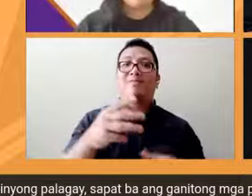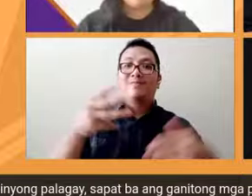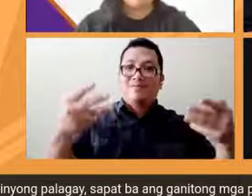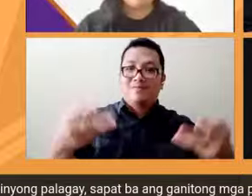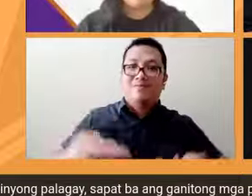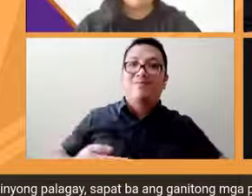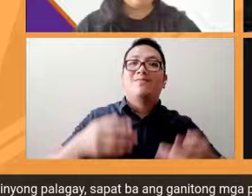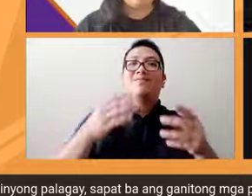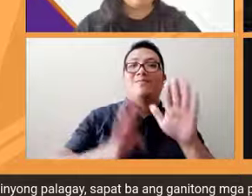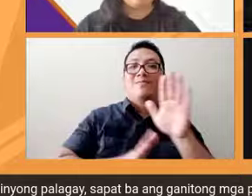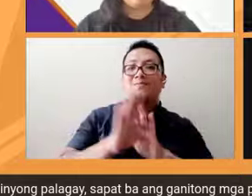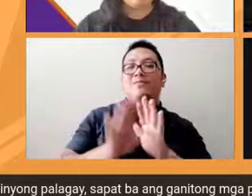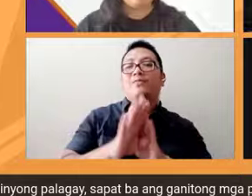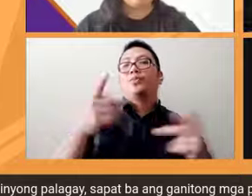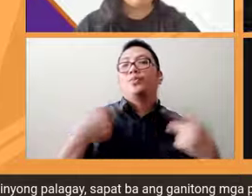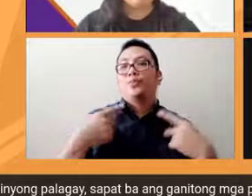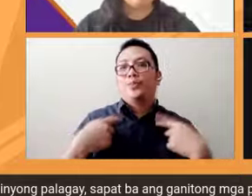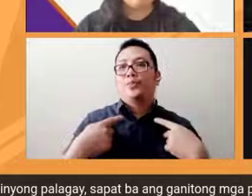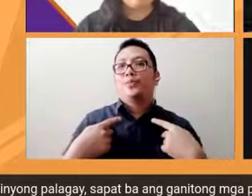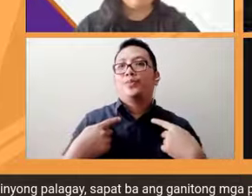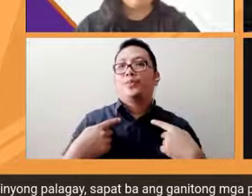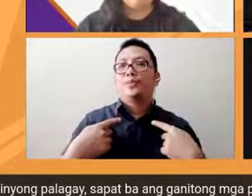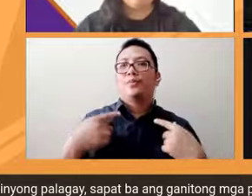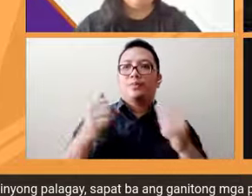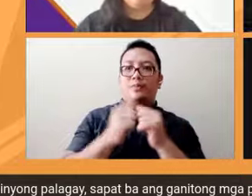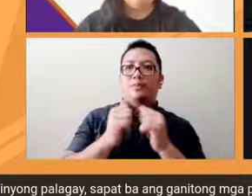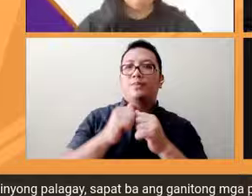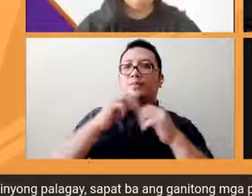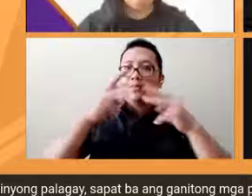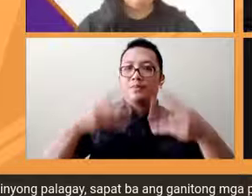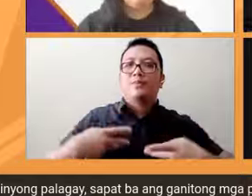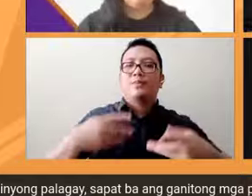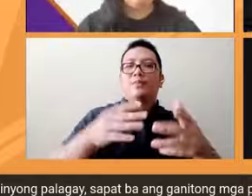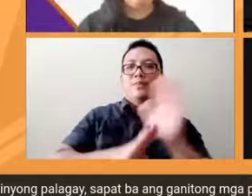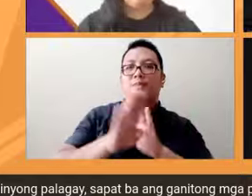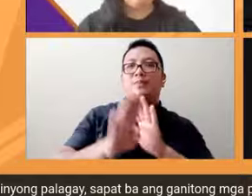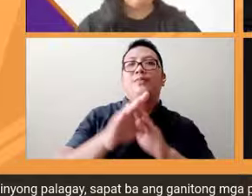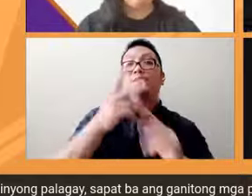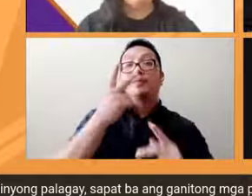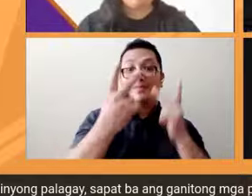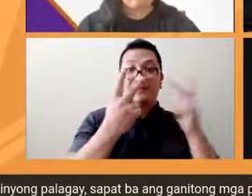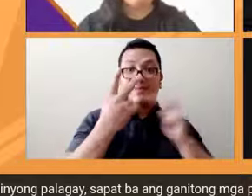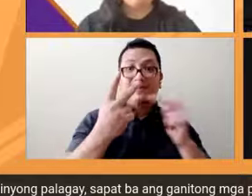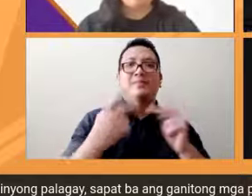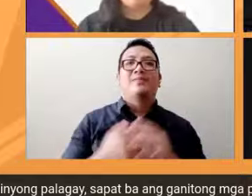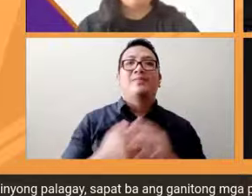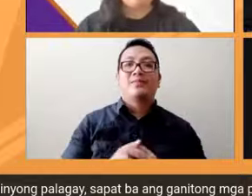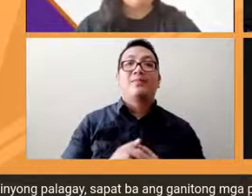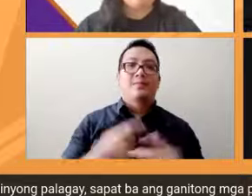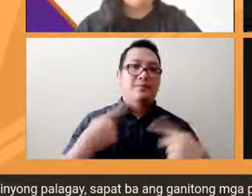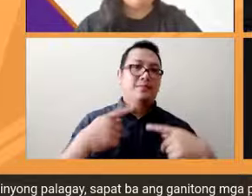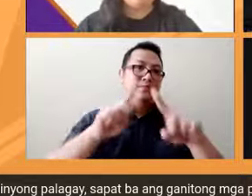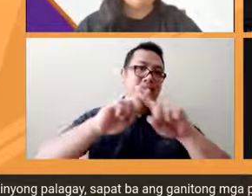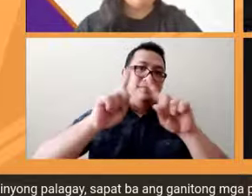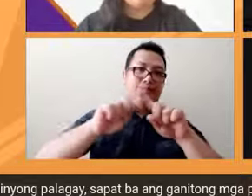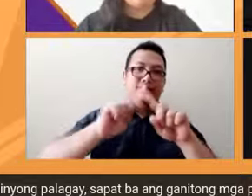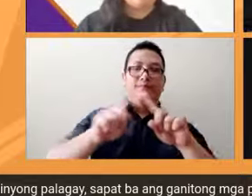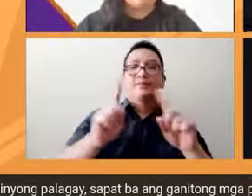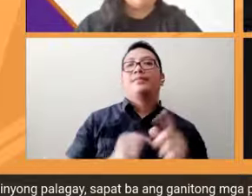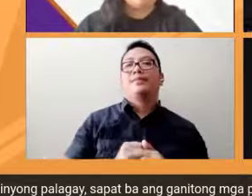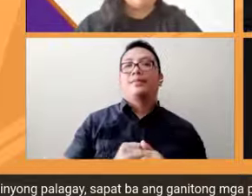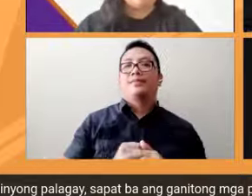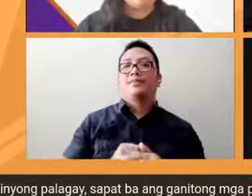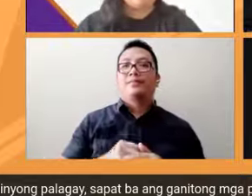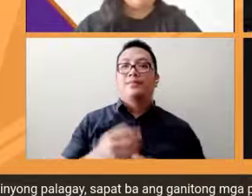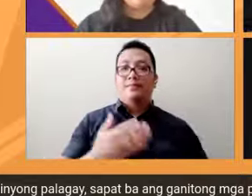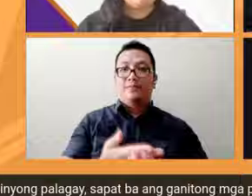BSO sa Povelec that is a very welcome development nakikita naman natin that there is a difference between prior to this